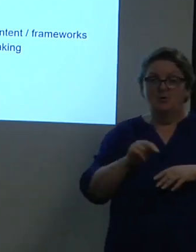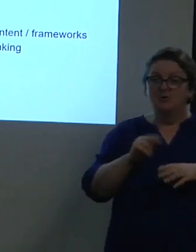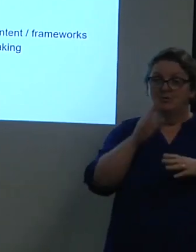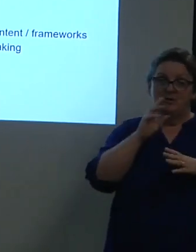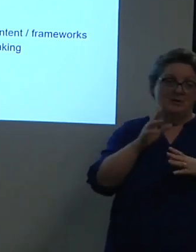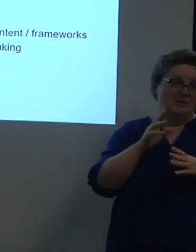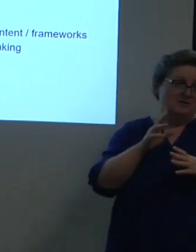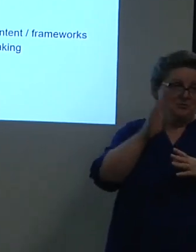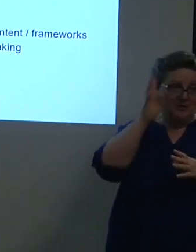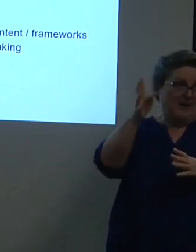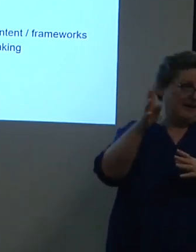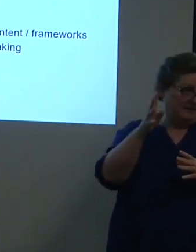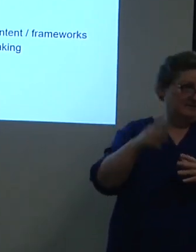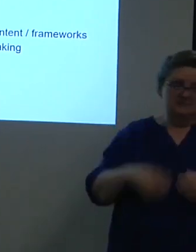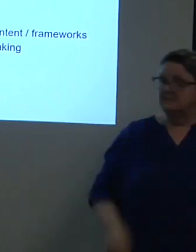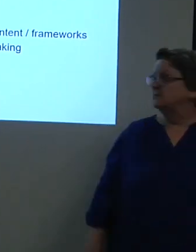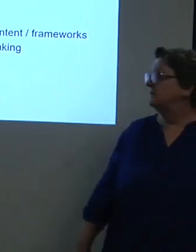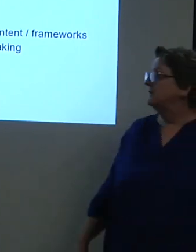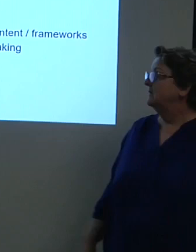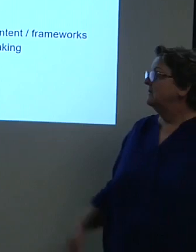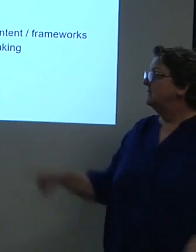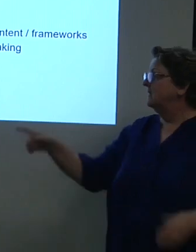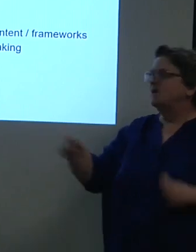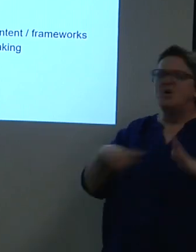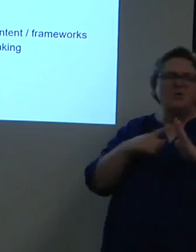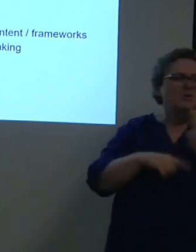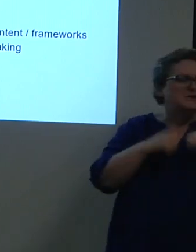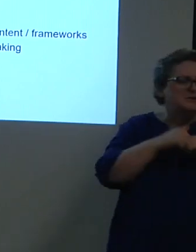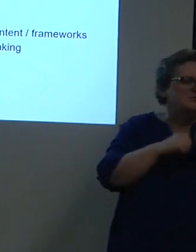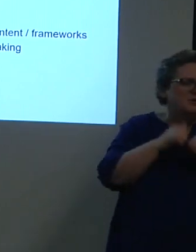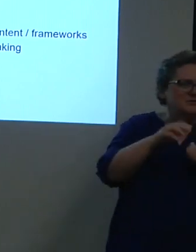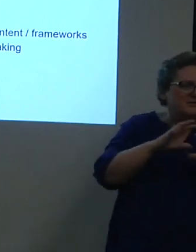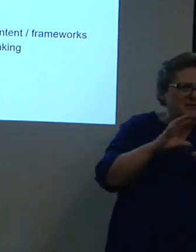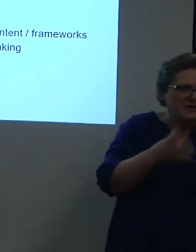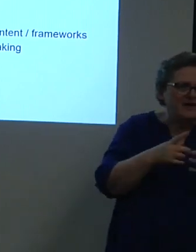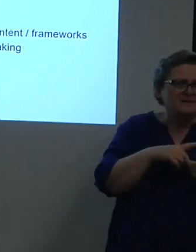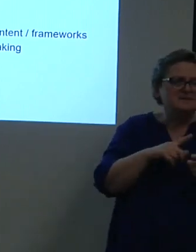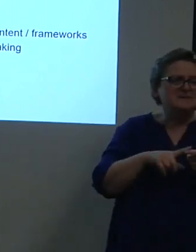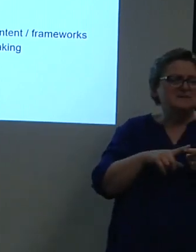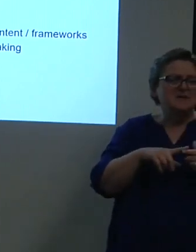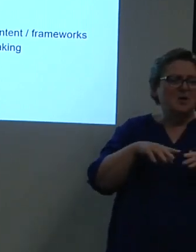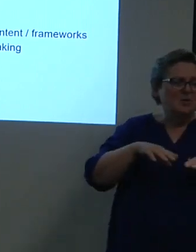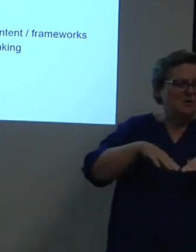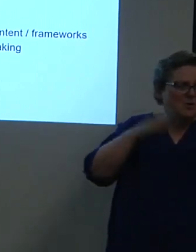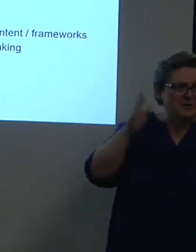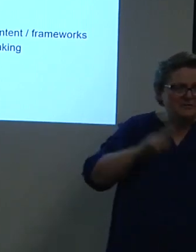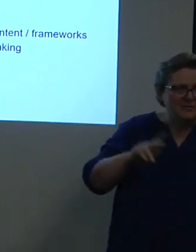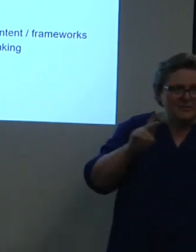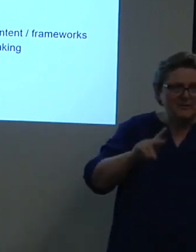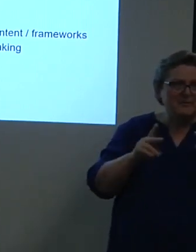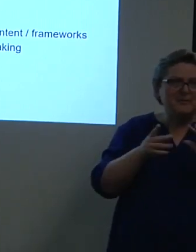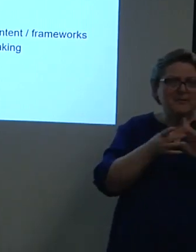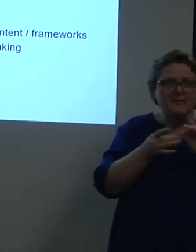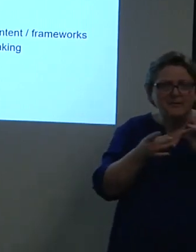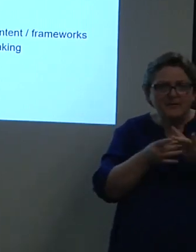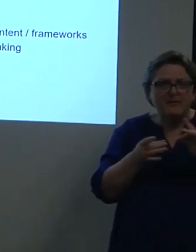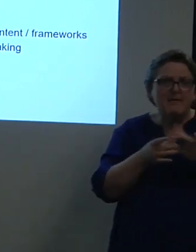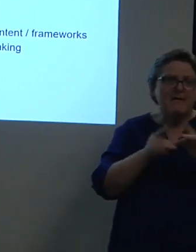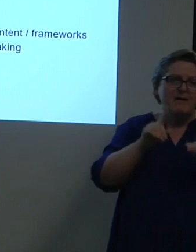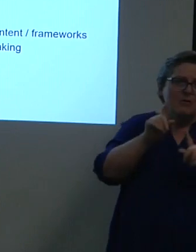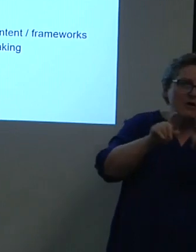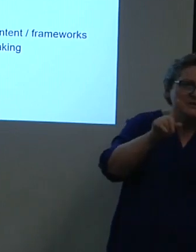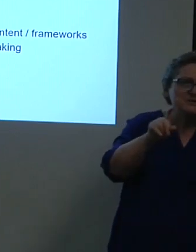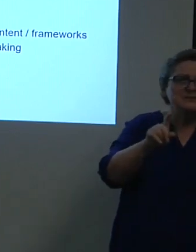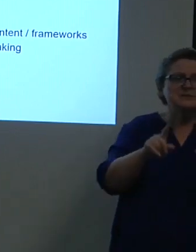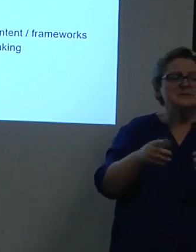in the first place, right? So what's the structure of your class? What's the opening for people being able to make comments and ask questions?